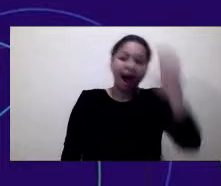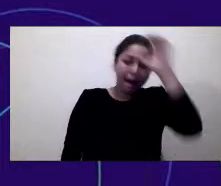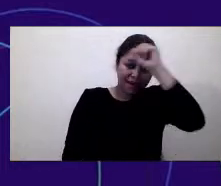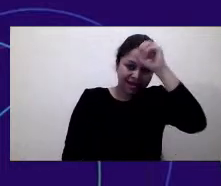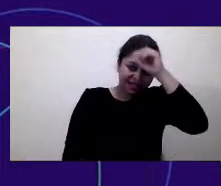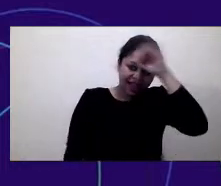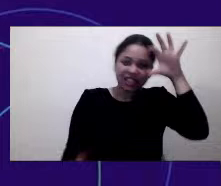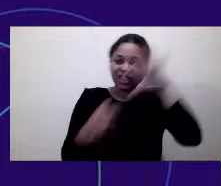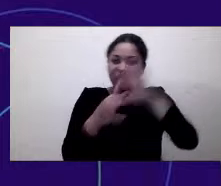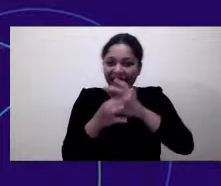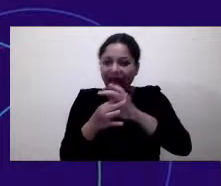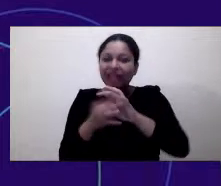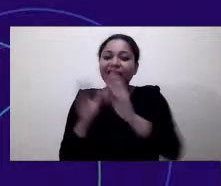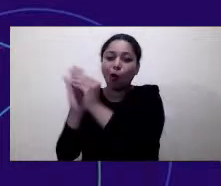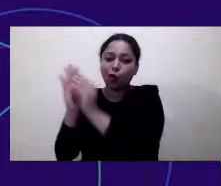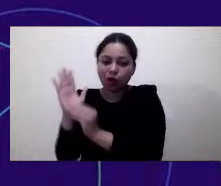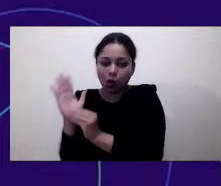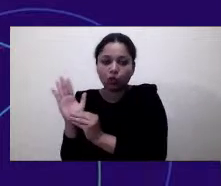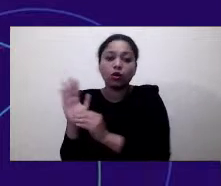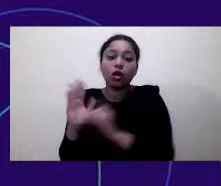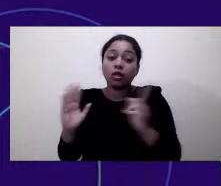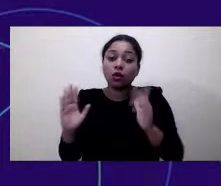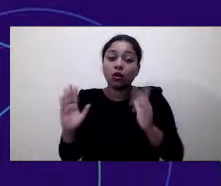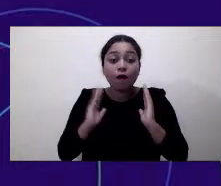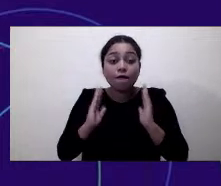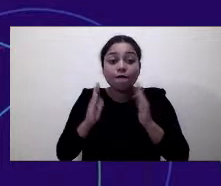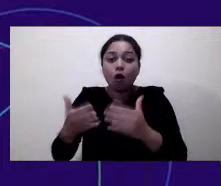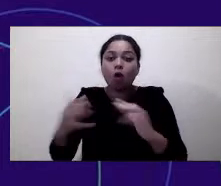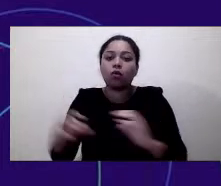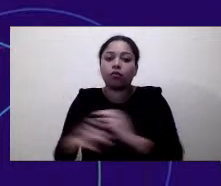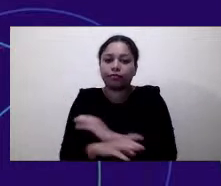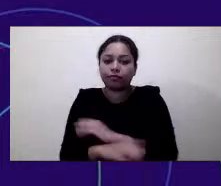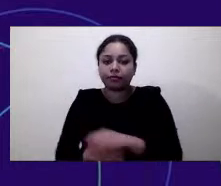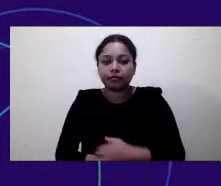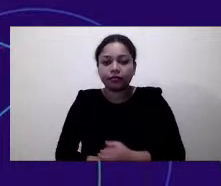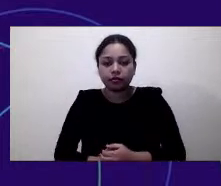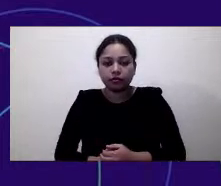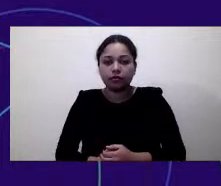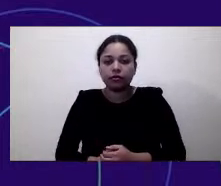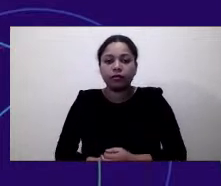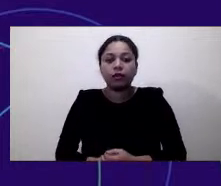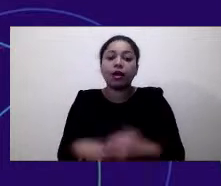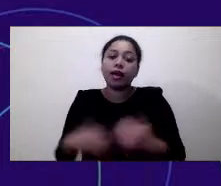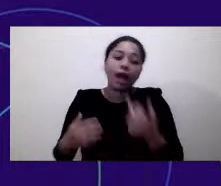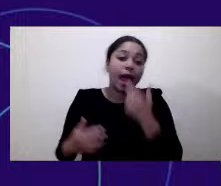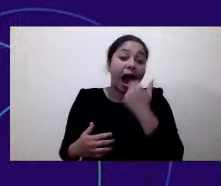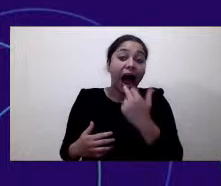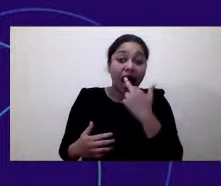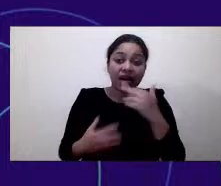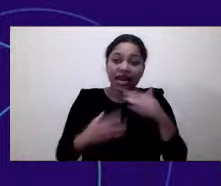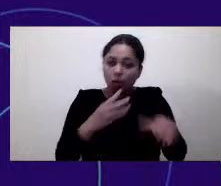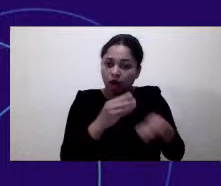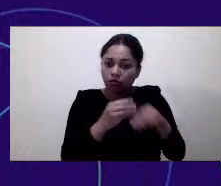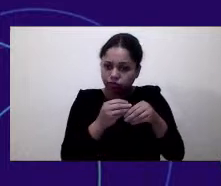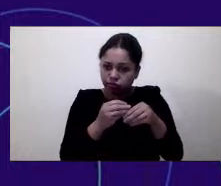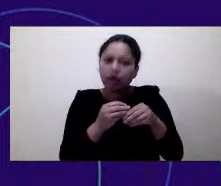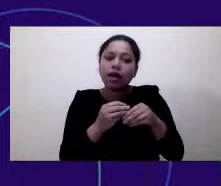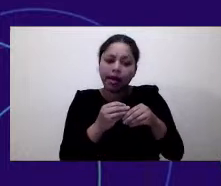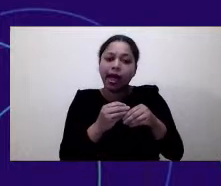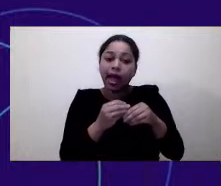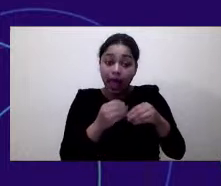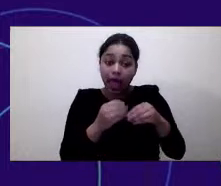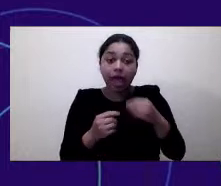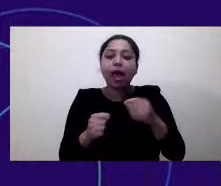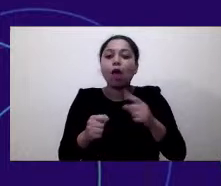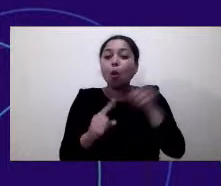this dual focus educational approach in which an additional language is used for the learning and teaching of not only